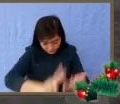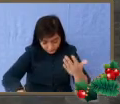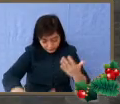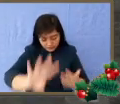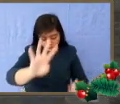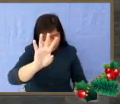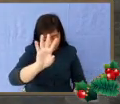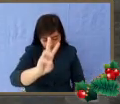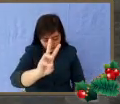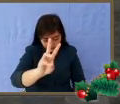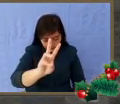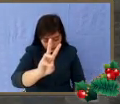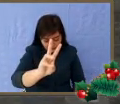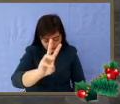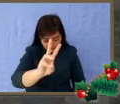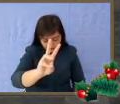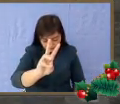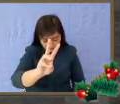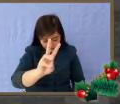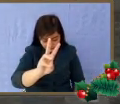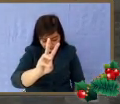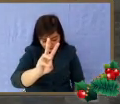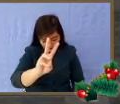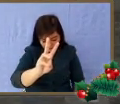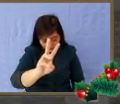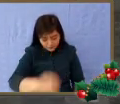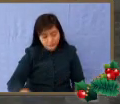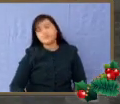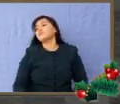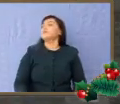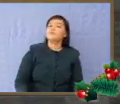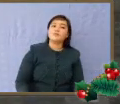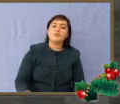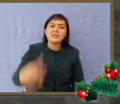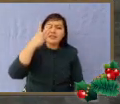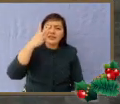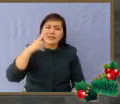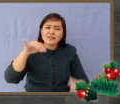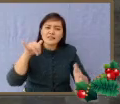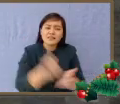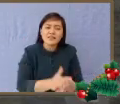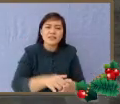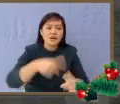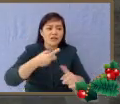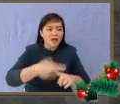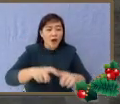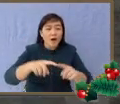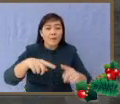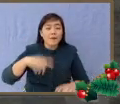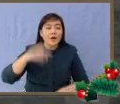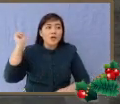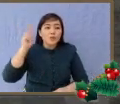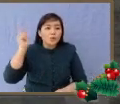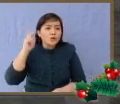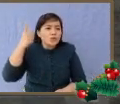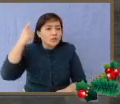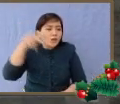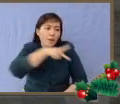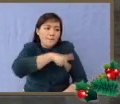in the house of the Lord forever. Nakpansin nyo mga kapatid, from being in a third person, nag-switch ito doon